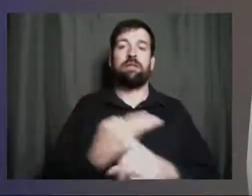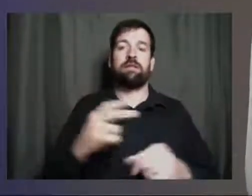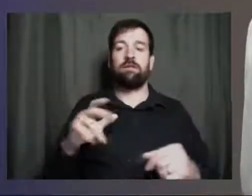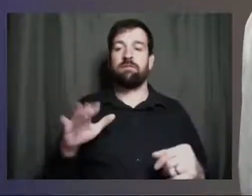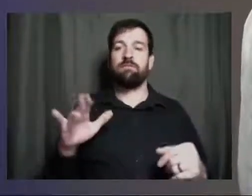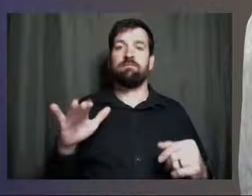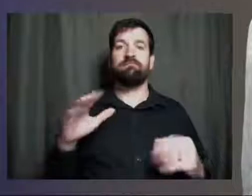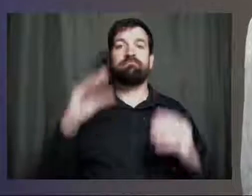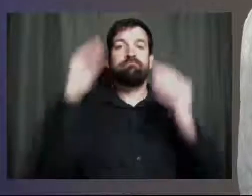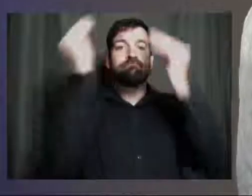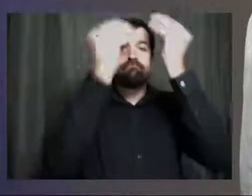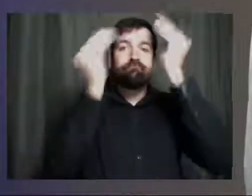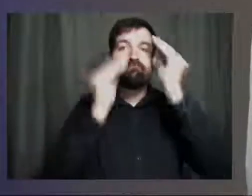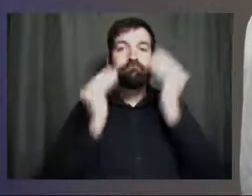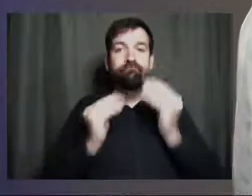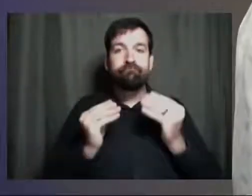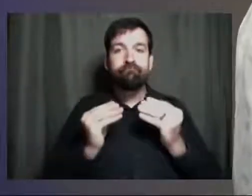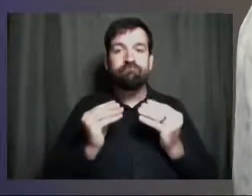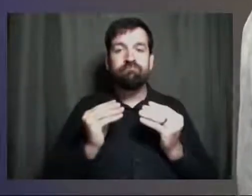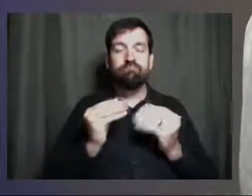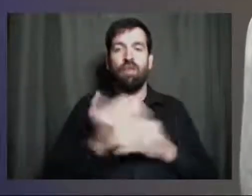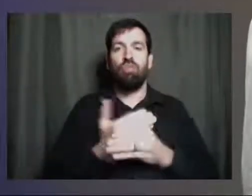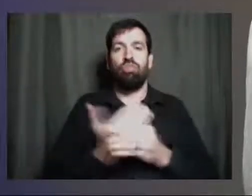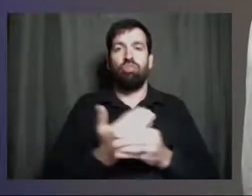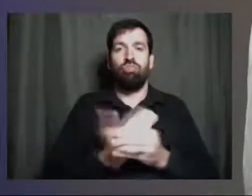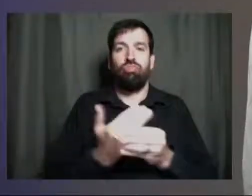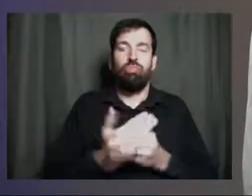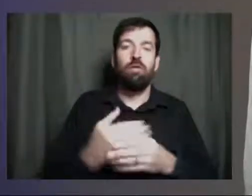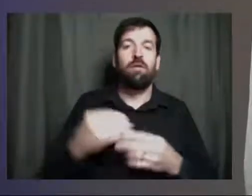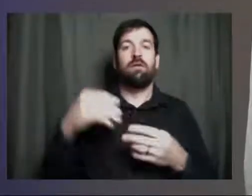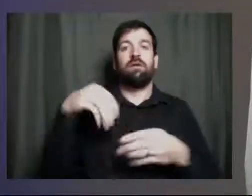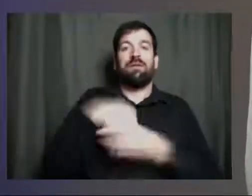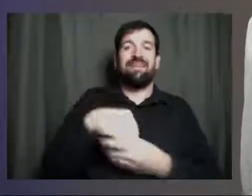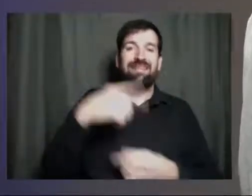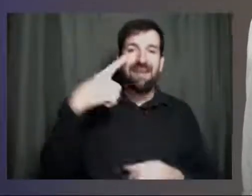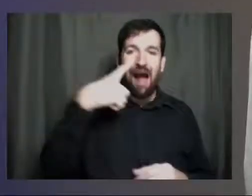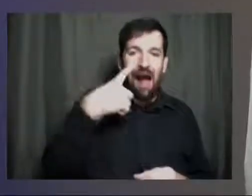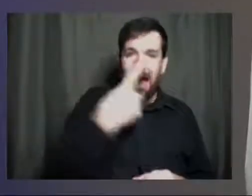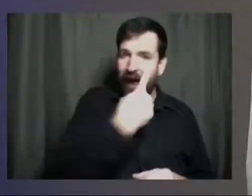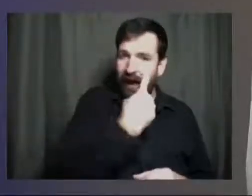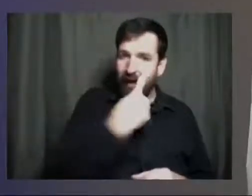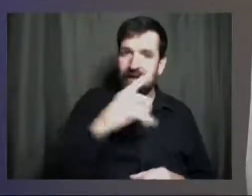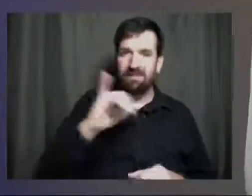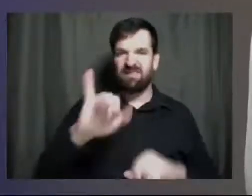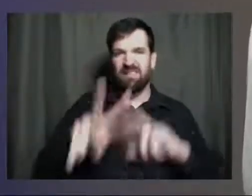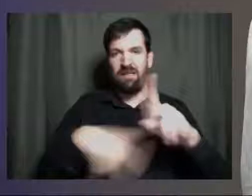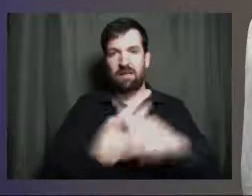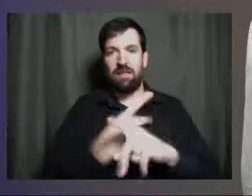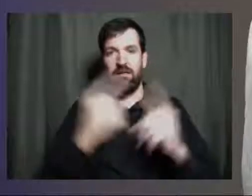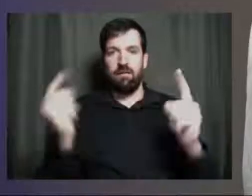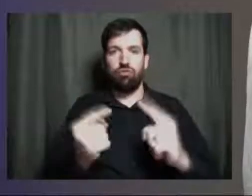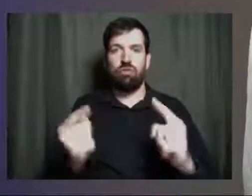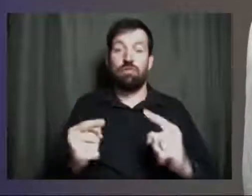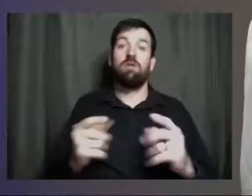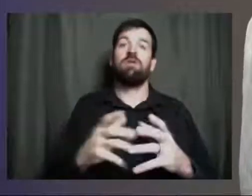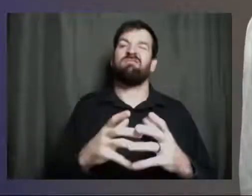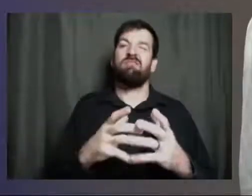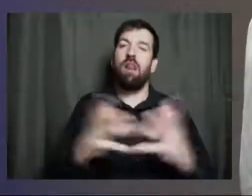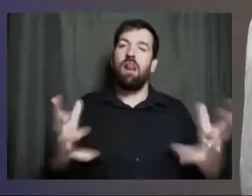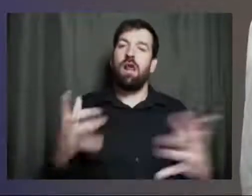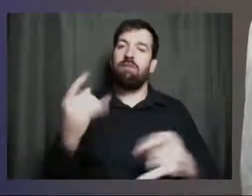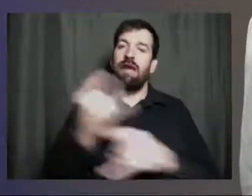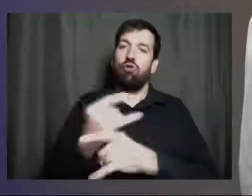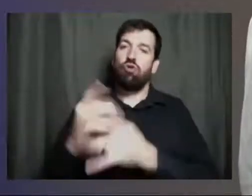makeups and things like that, and they irritate the skin, get in the eye. Those types of injuries. And then, like I said, I think it's a lot of alcohol-related